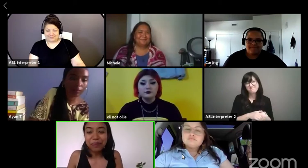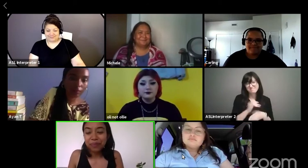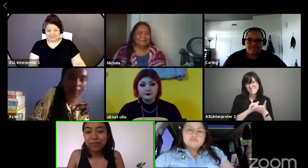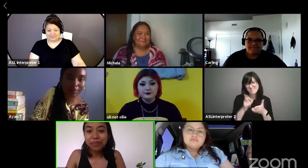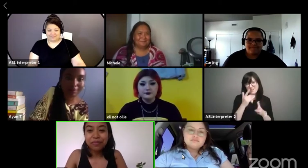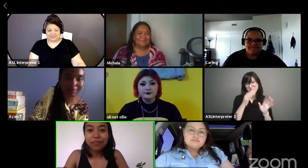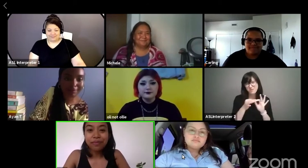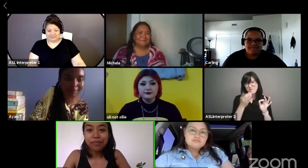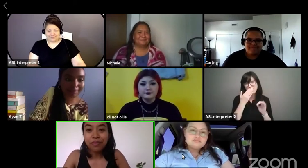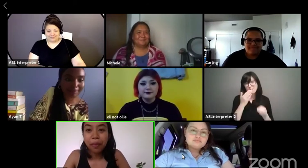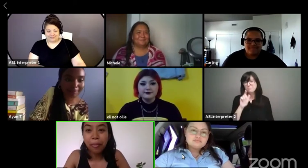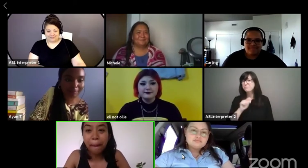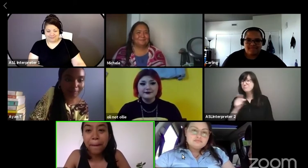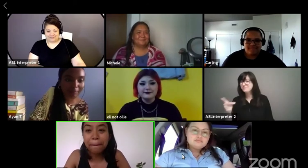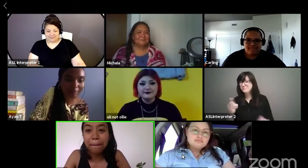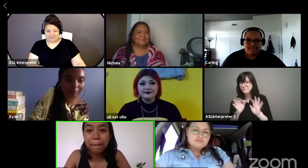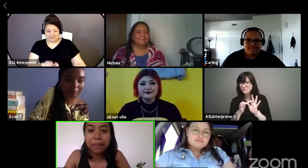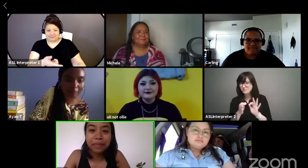say.